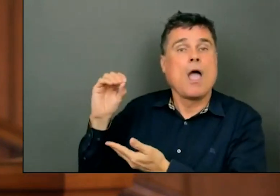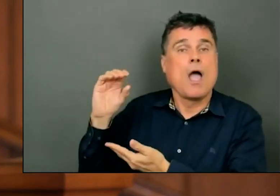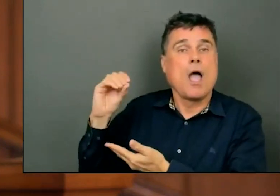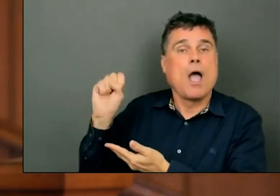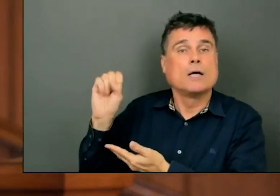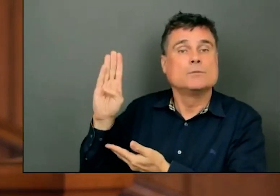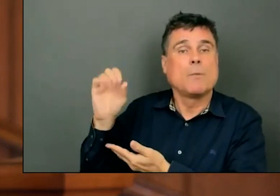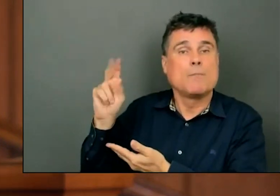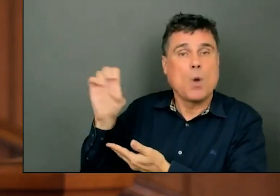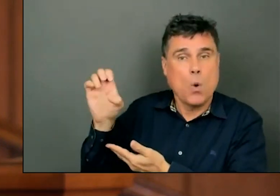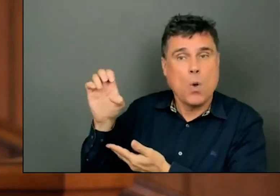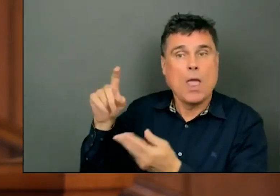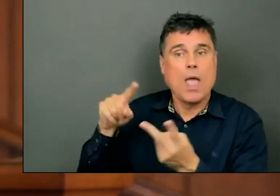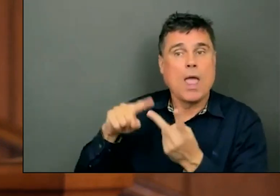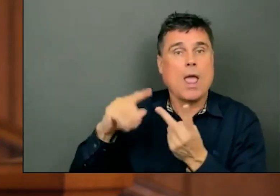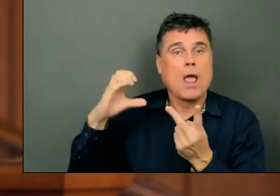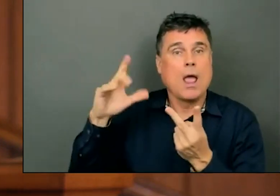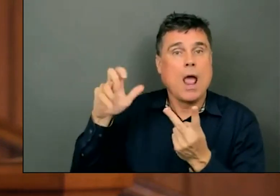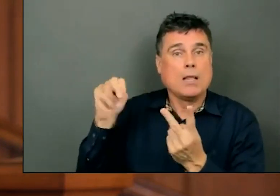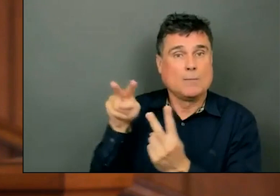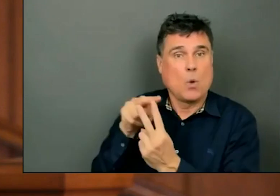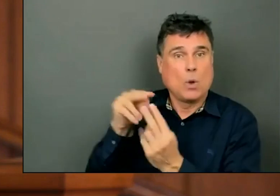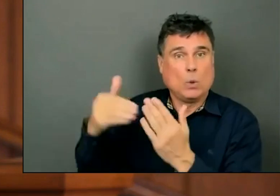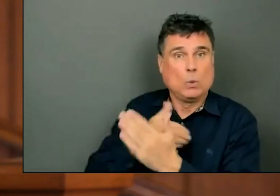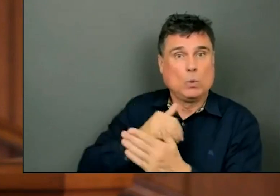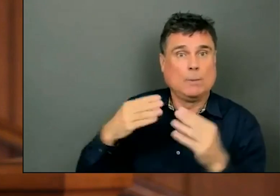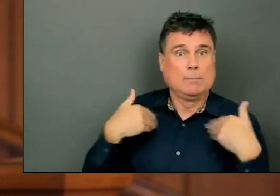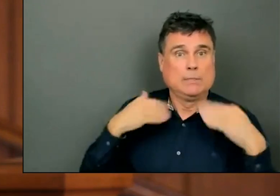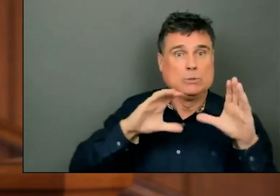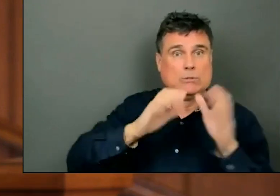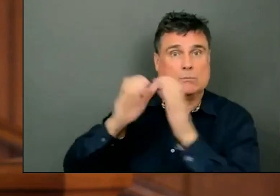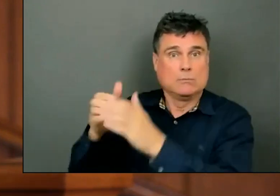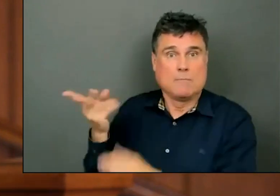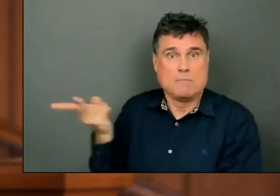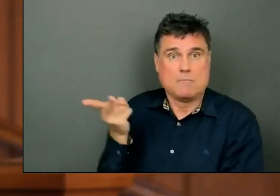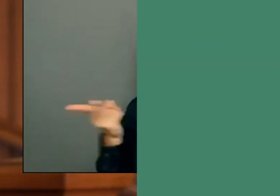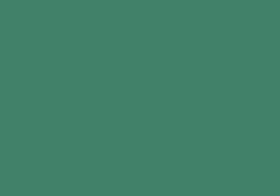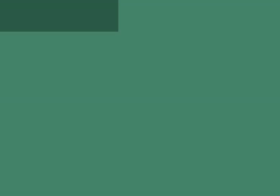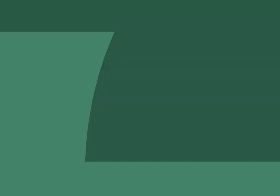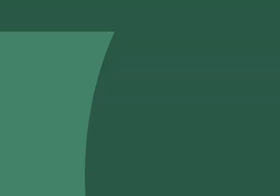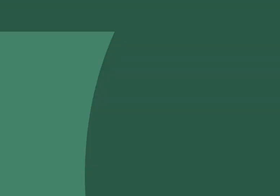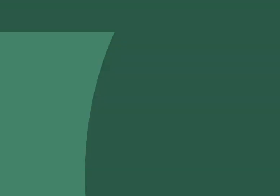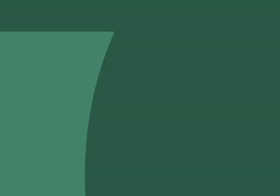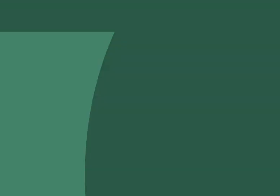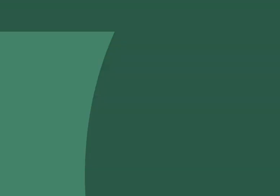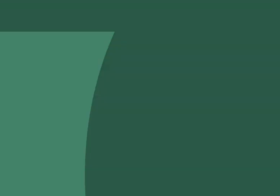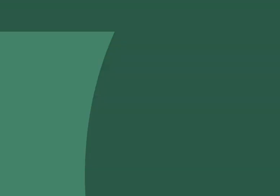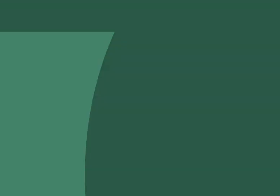transition as we go forward. And with that, I'm happy to take any questions. Lindsay will manage that.